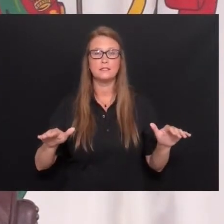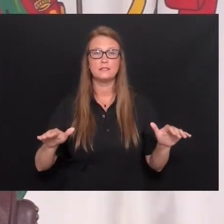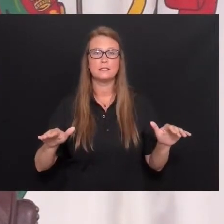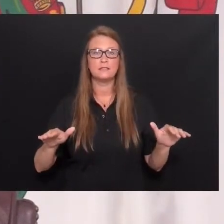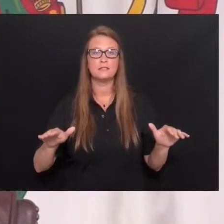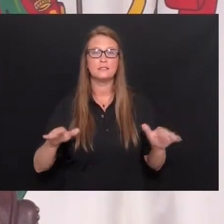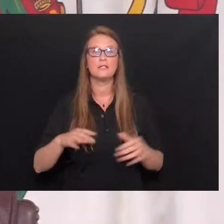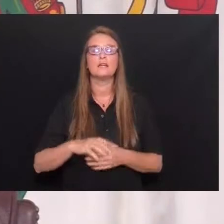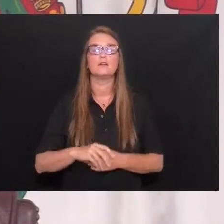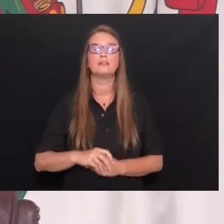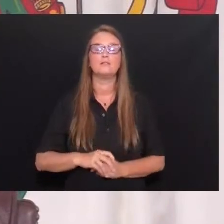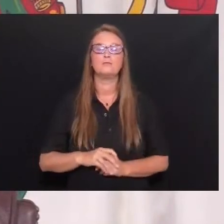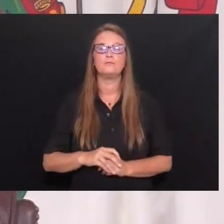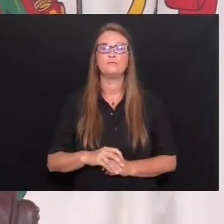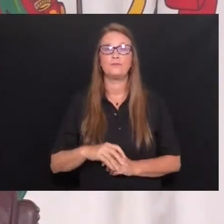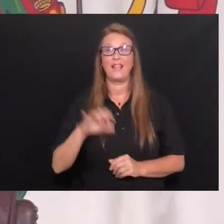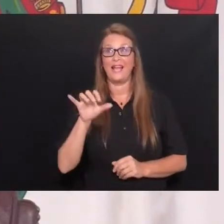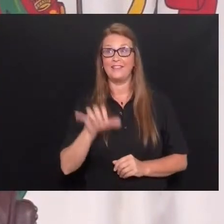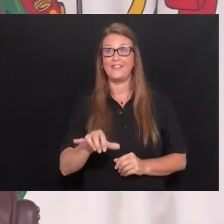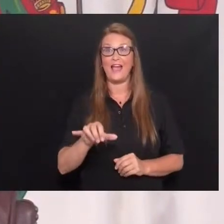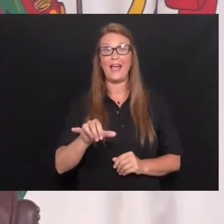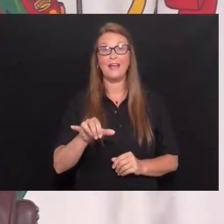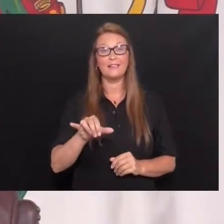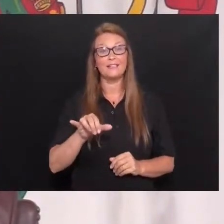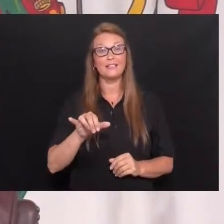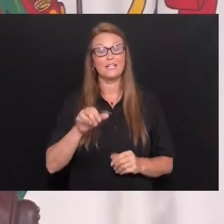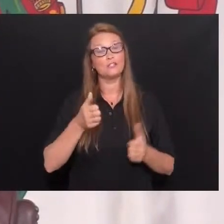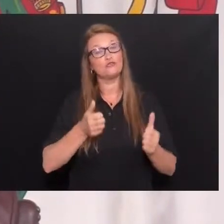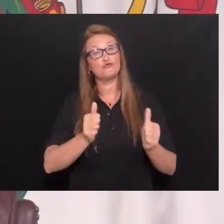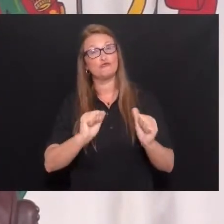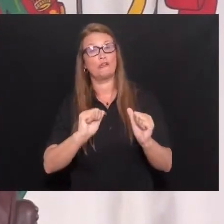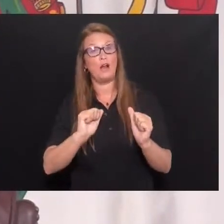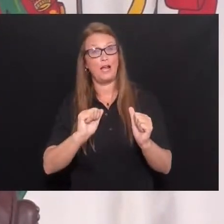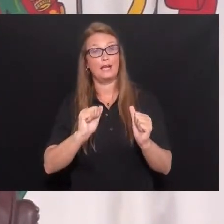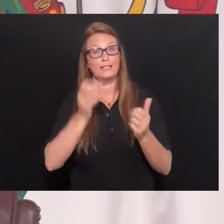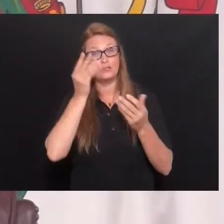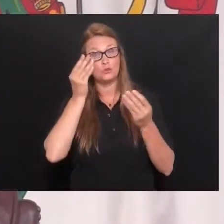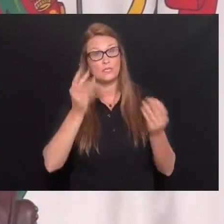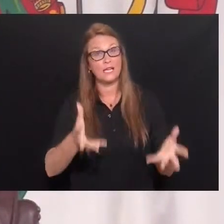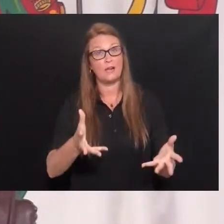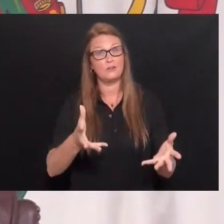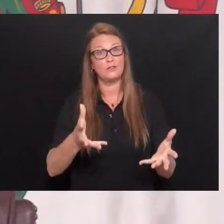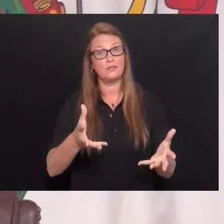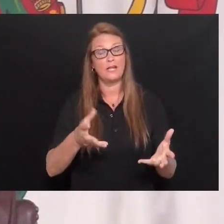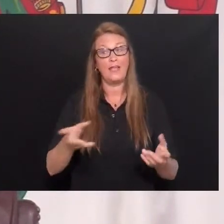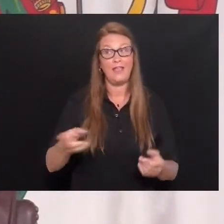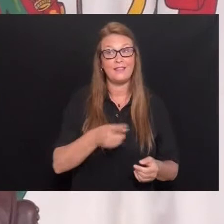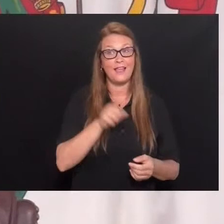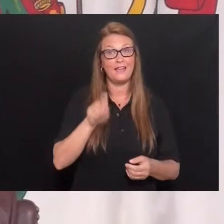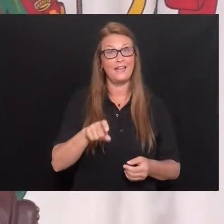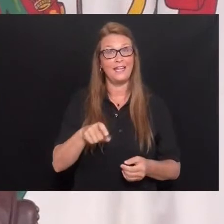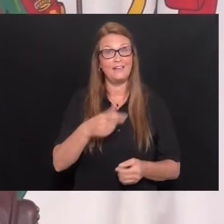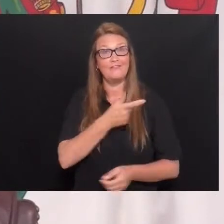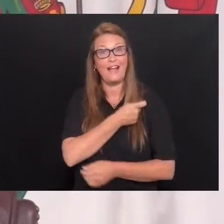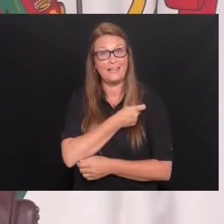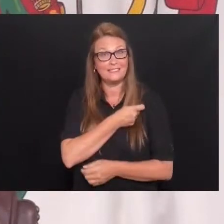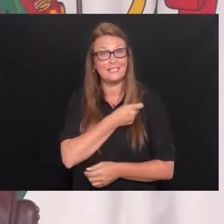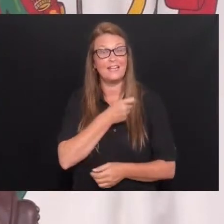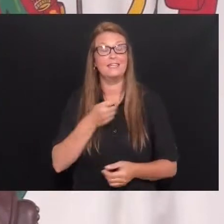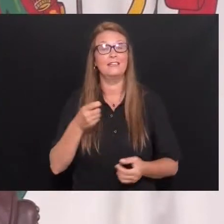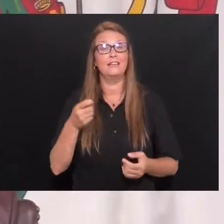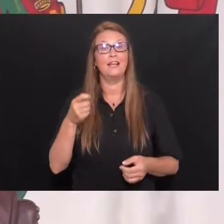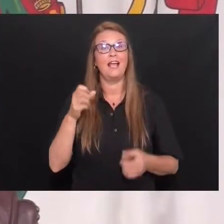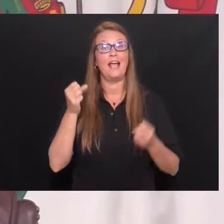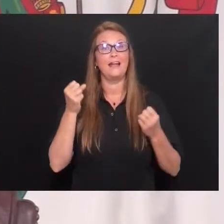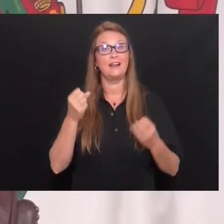And it is a platform of trying to tell those kids, we got to get you vaccinated. And a lot of